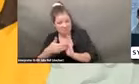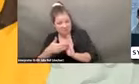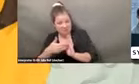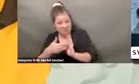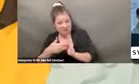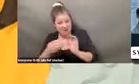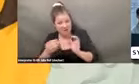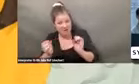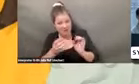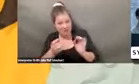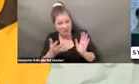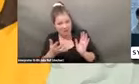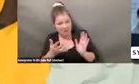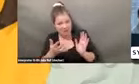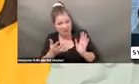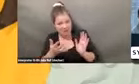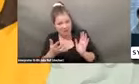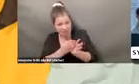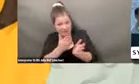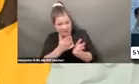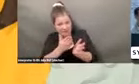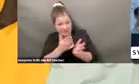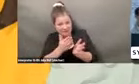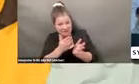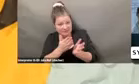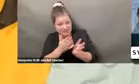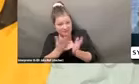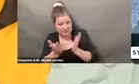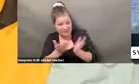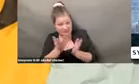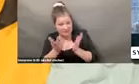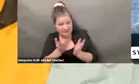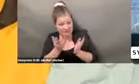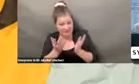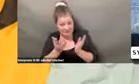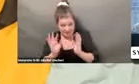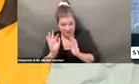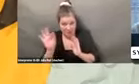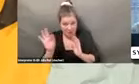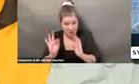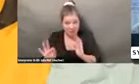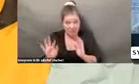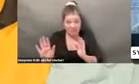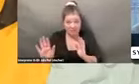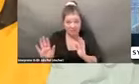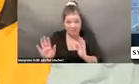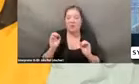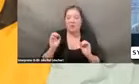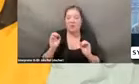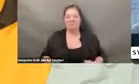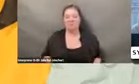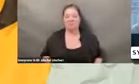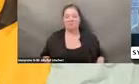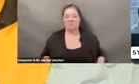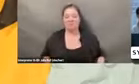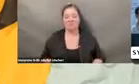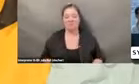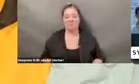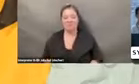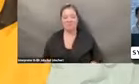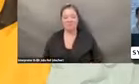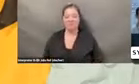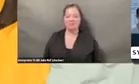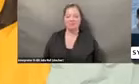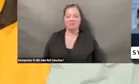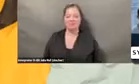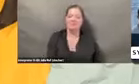So or accessibility. Yeah. So okay. So there are two sides of it.